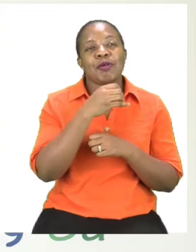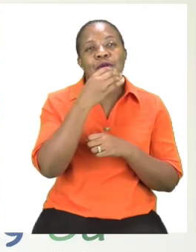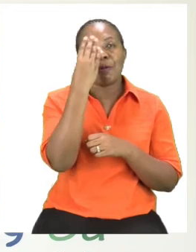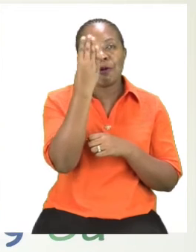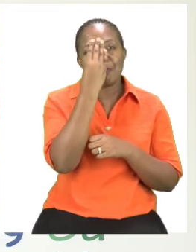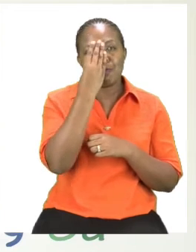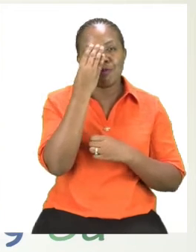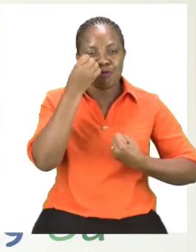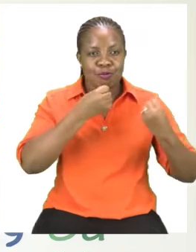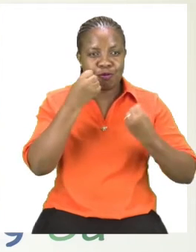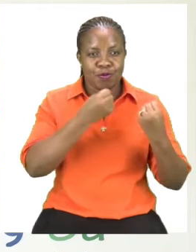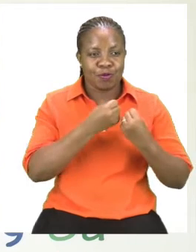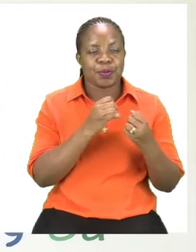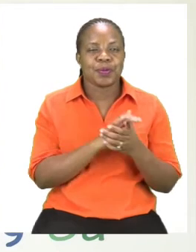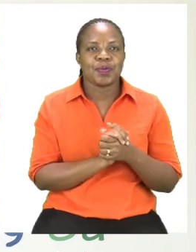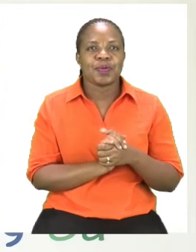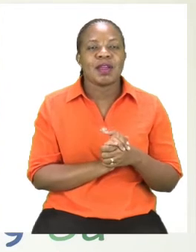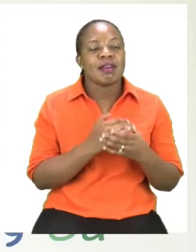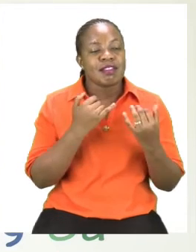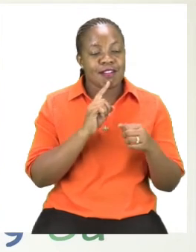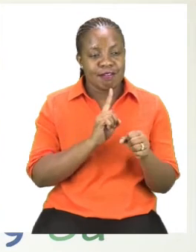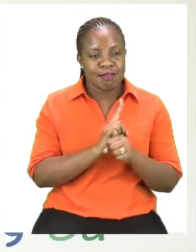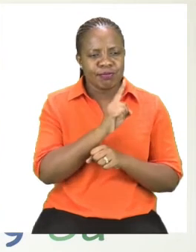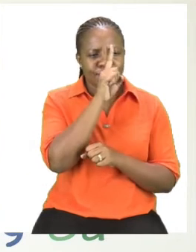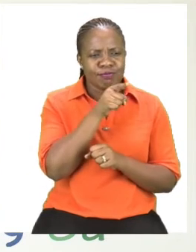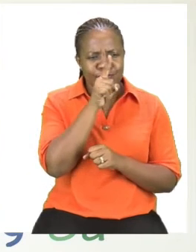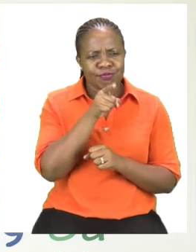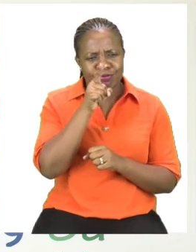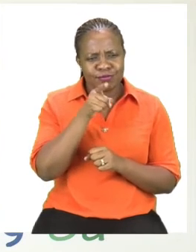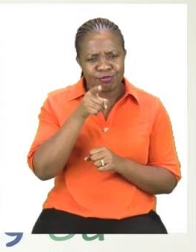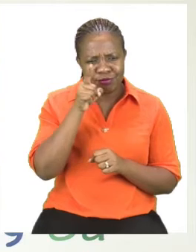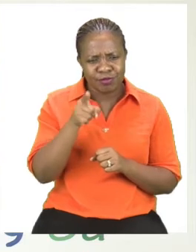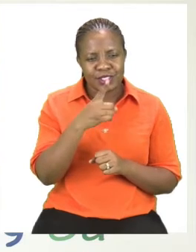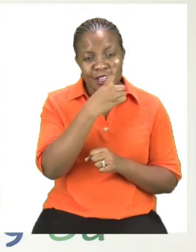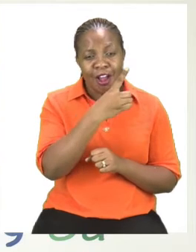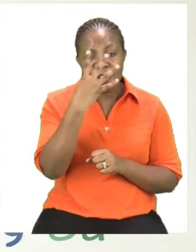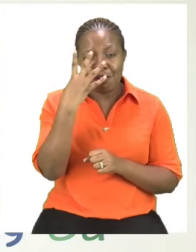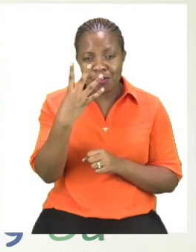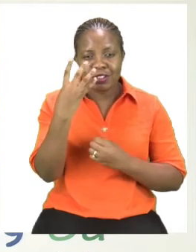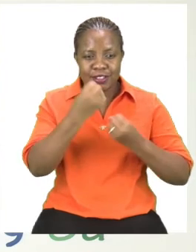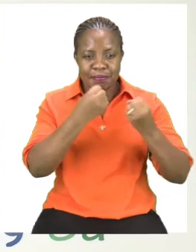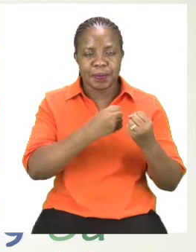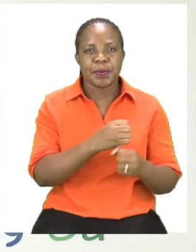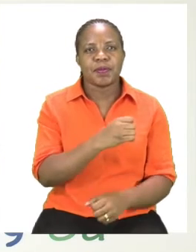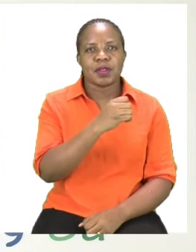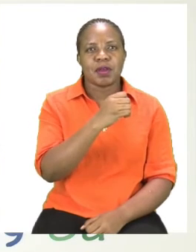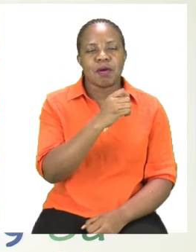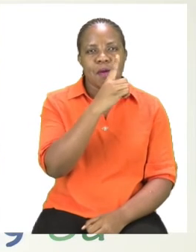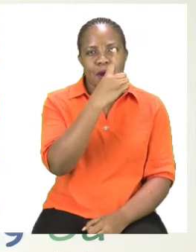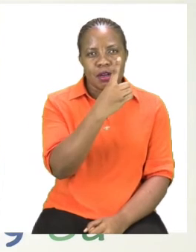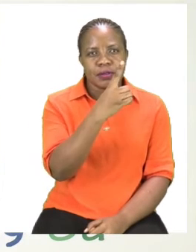I'm going to draw 14 sticks as our cars. Please count with me. Let's go.